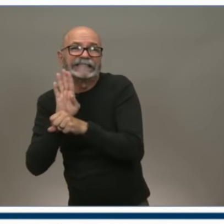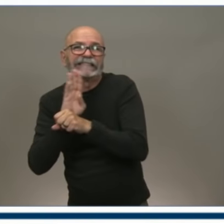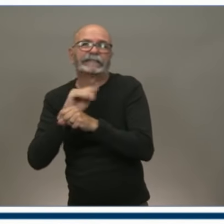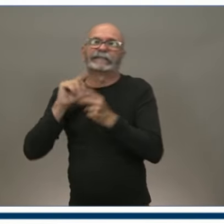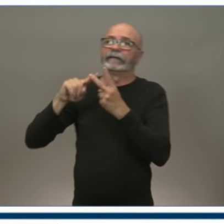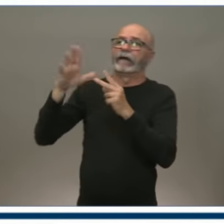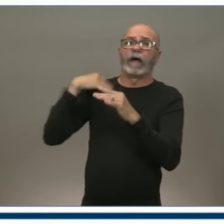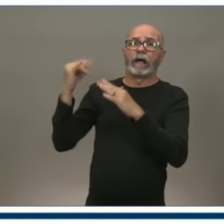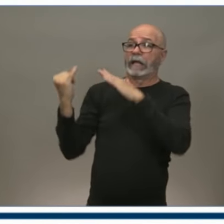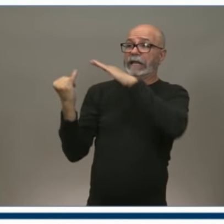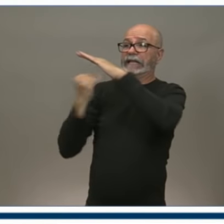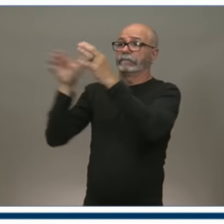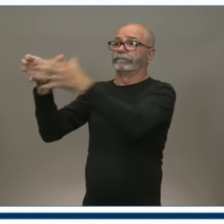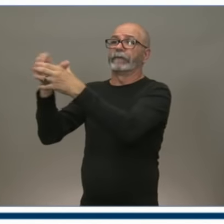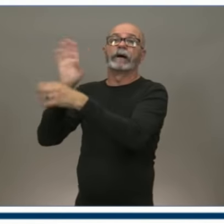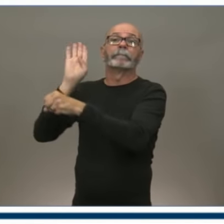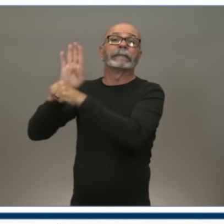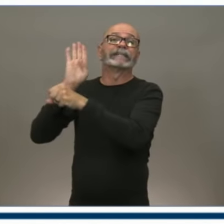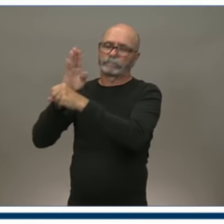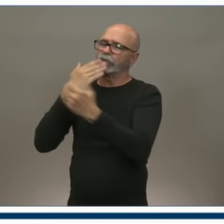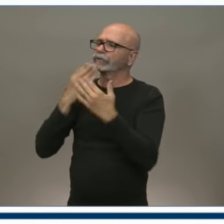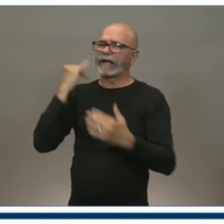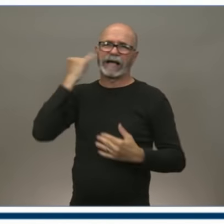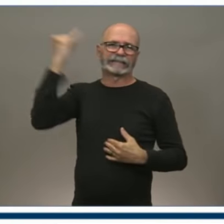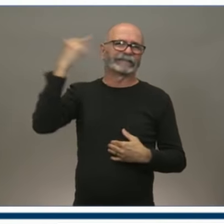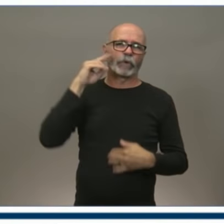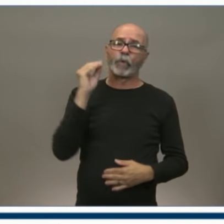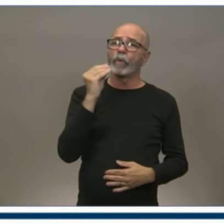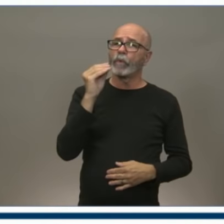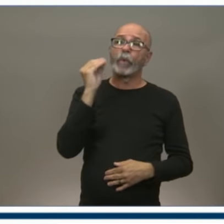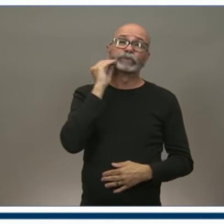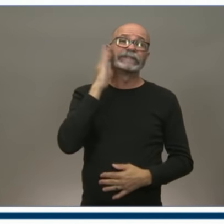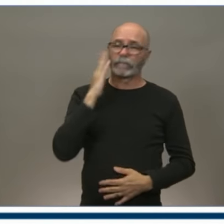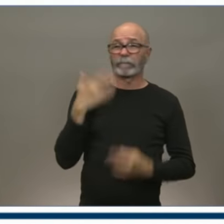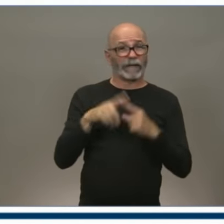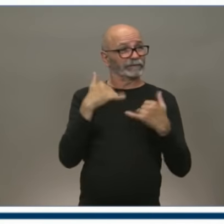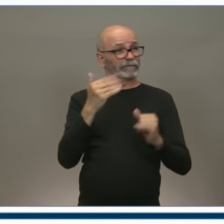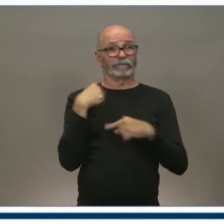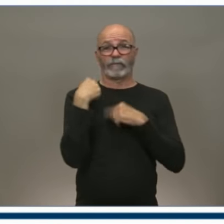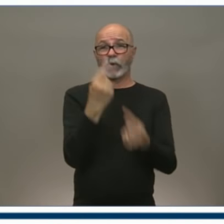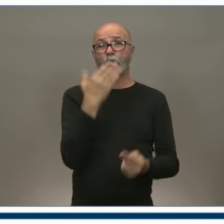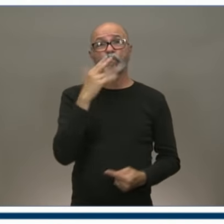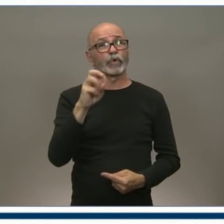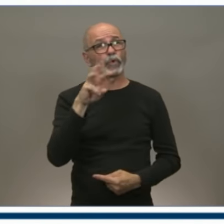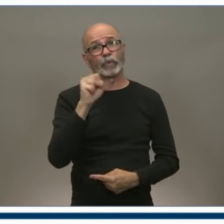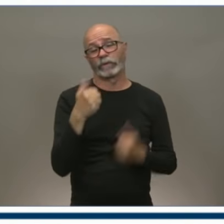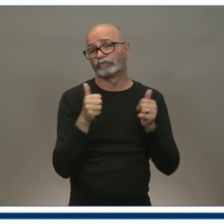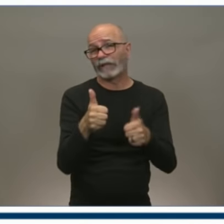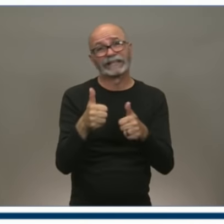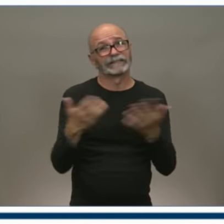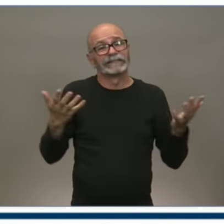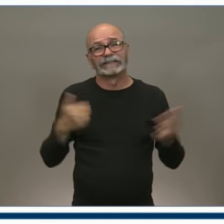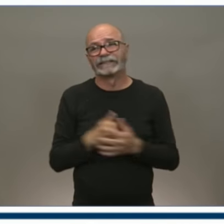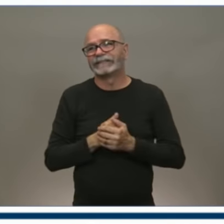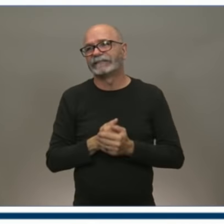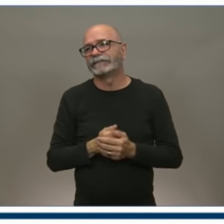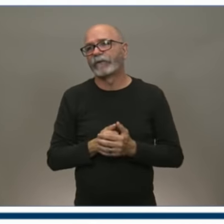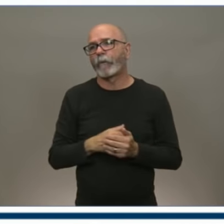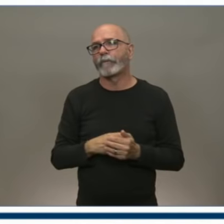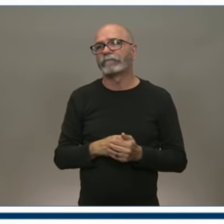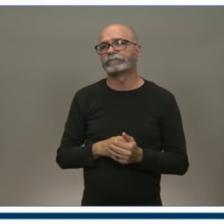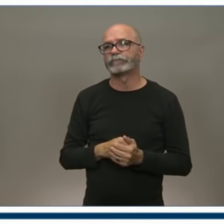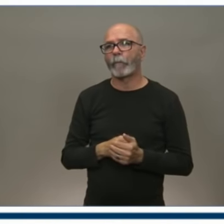quarantine hotels. To me, it's a very good news story. Why not just make those arrangements public